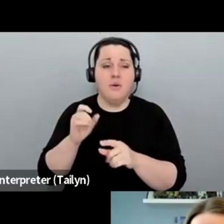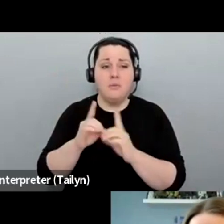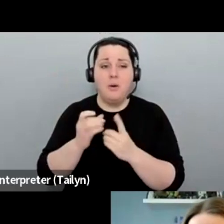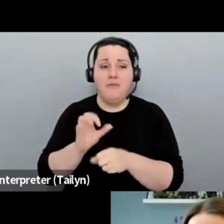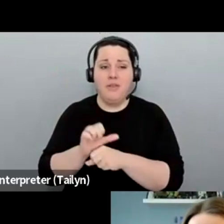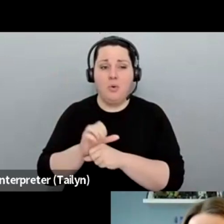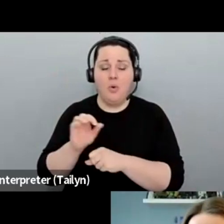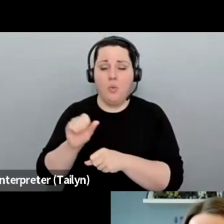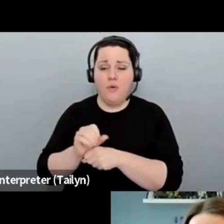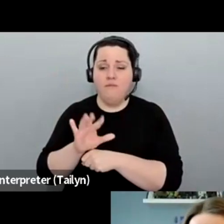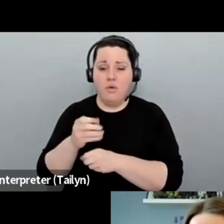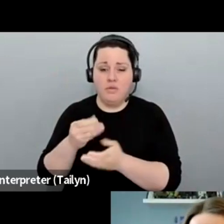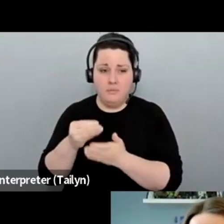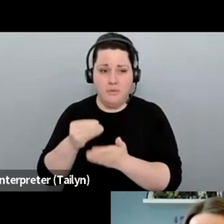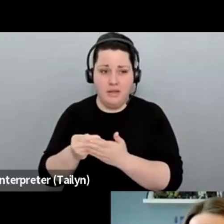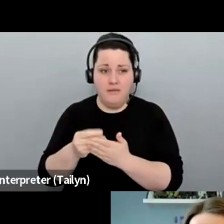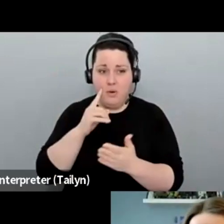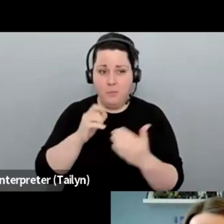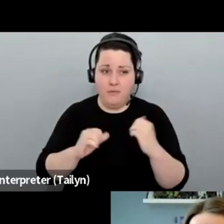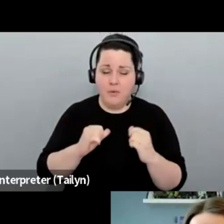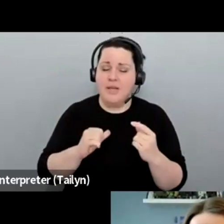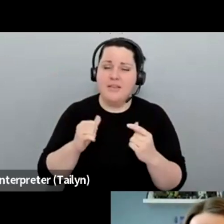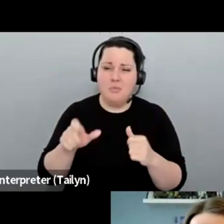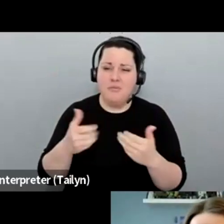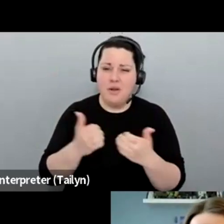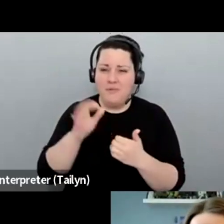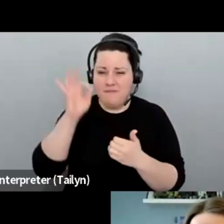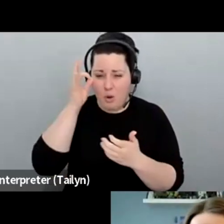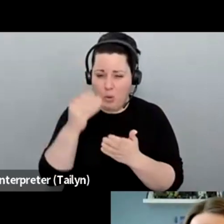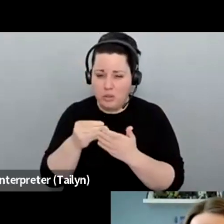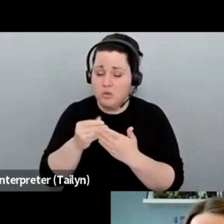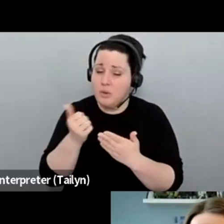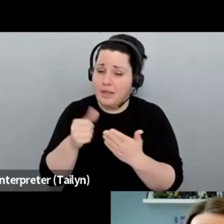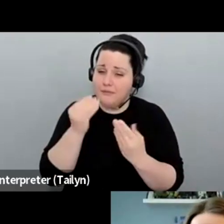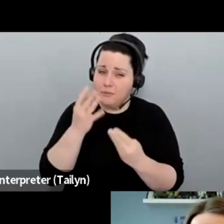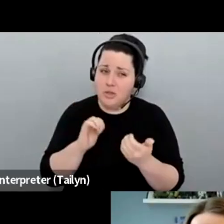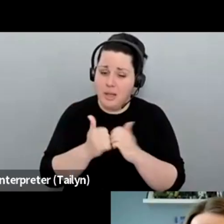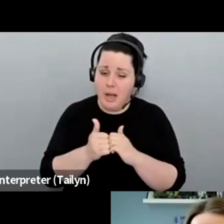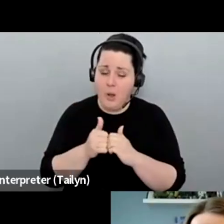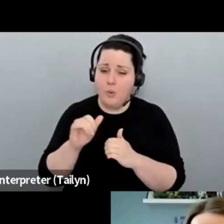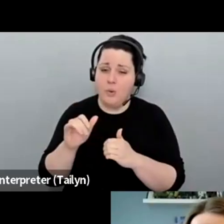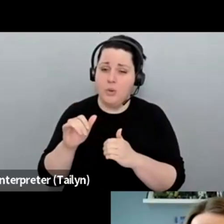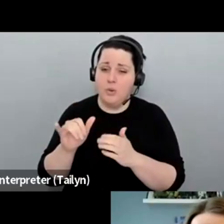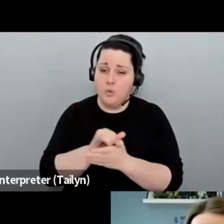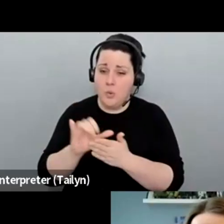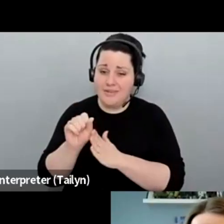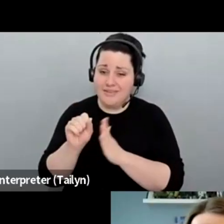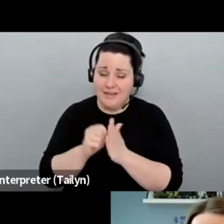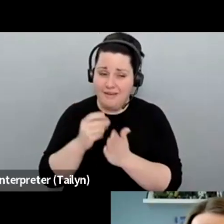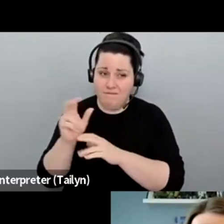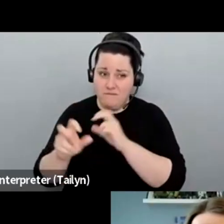arts programming, and they were funded with federal dollars. Any information about specifically how New York State funded programs that are funded